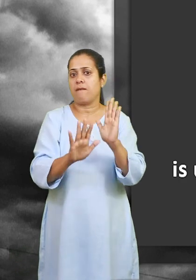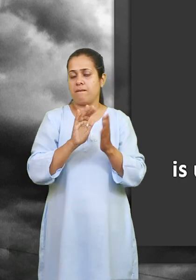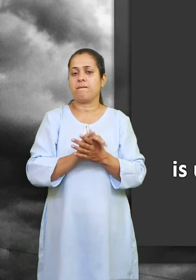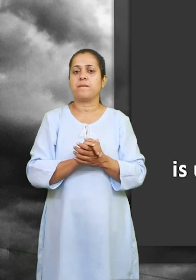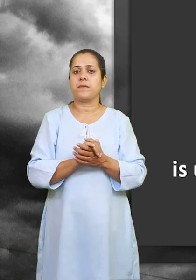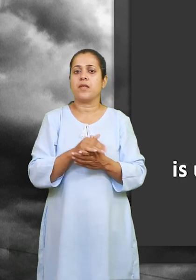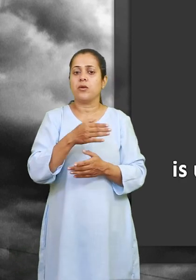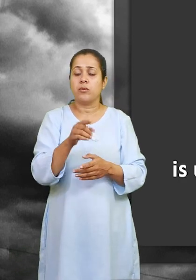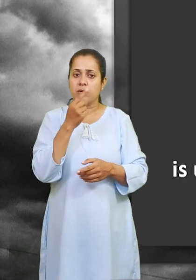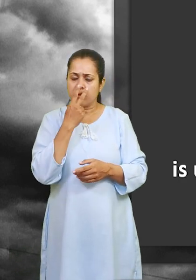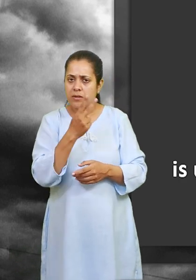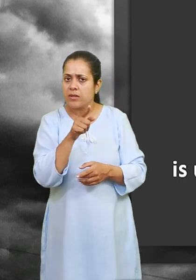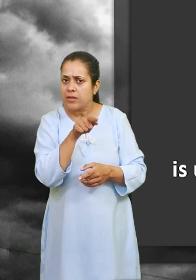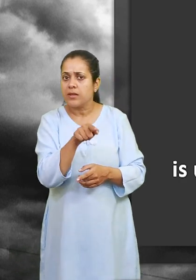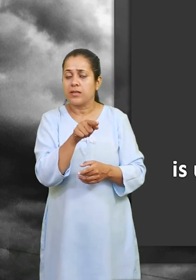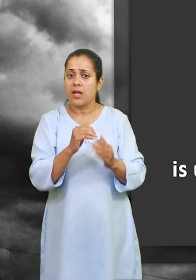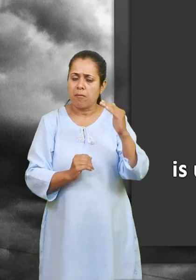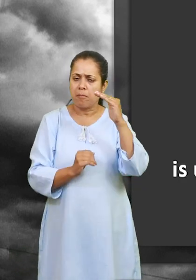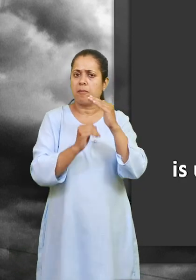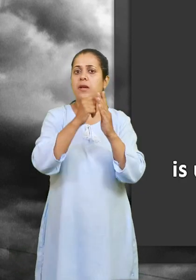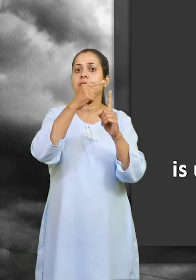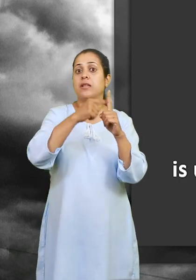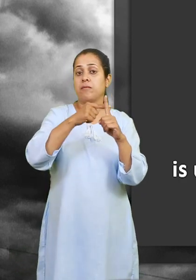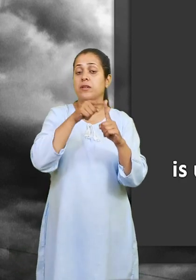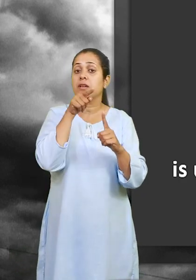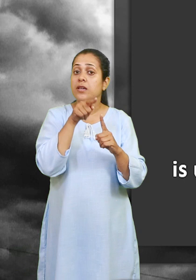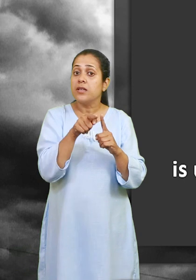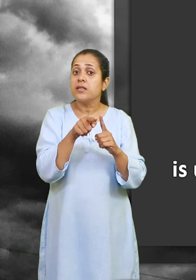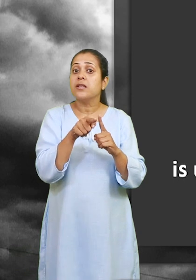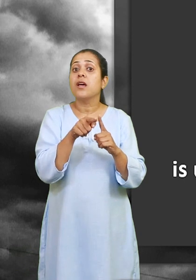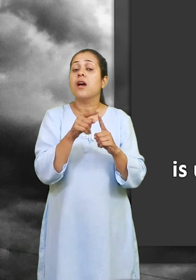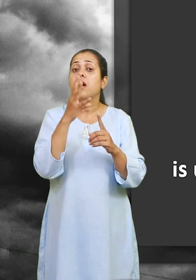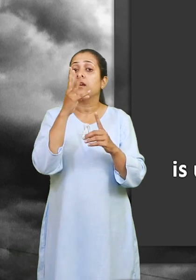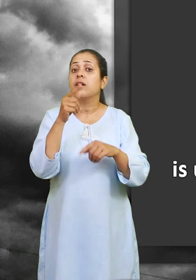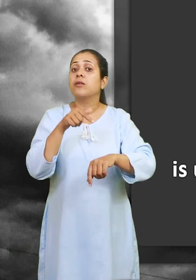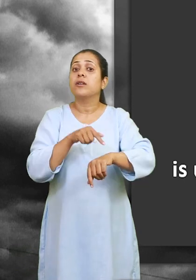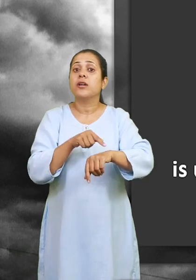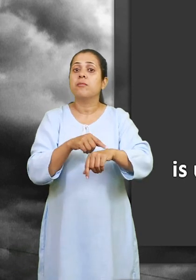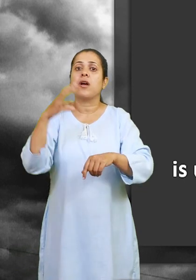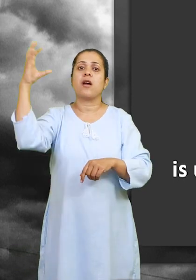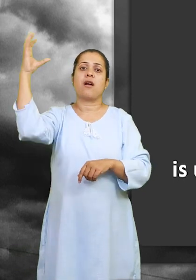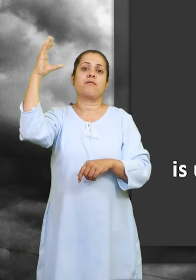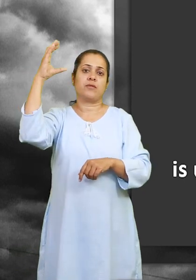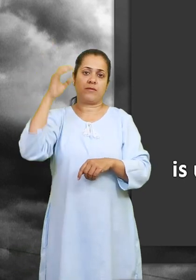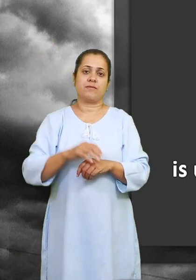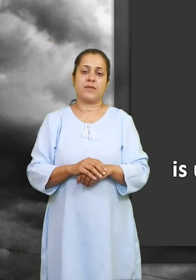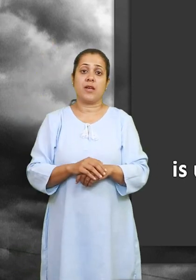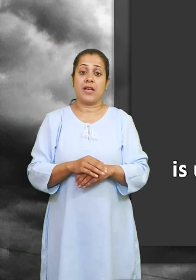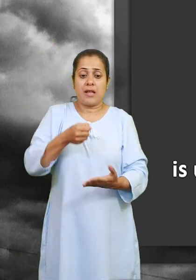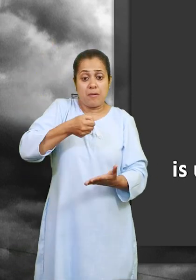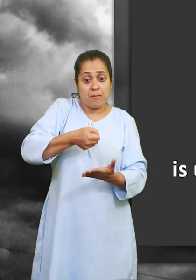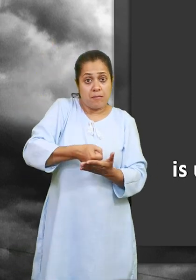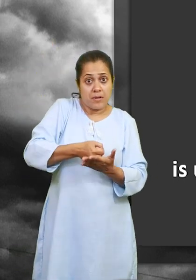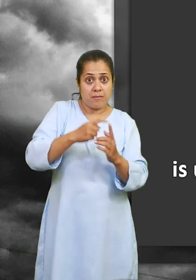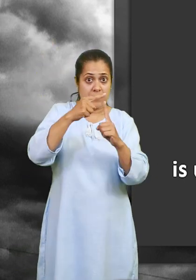You need to note that the highest temperature is always calculated in the afternoon, while